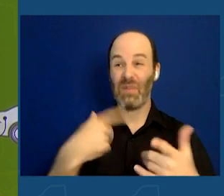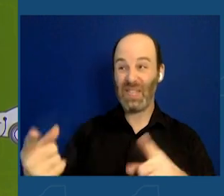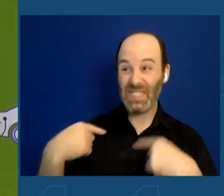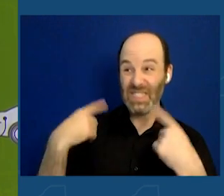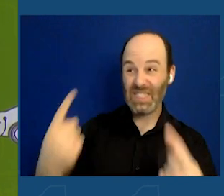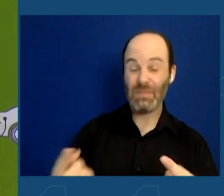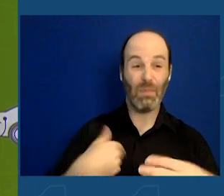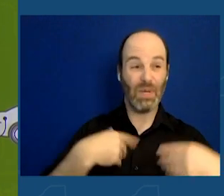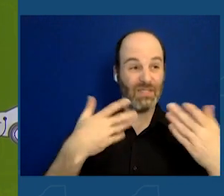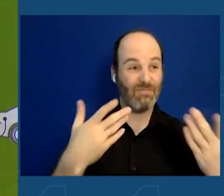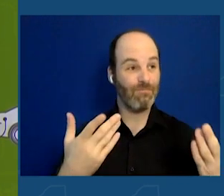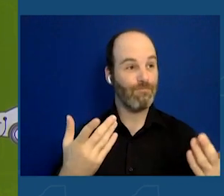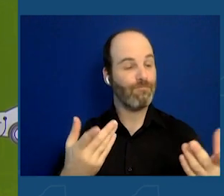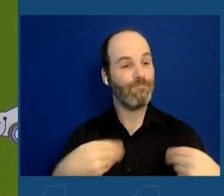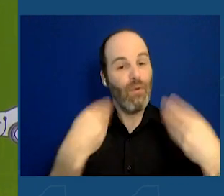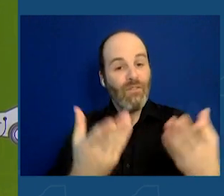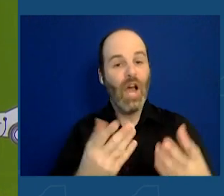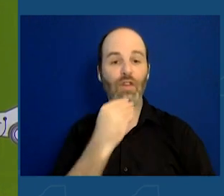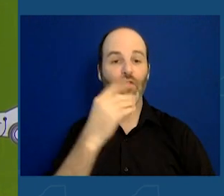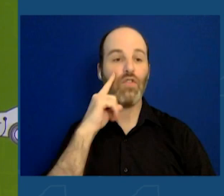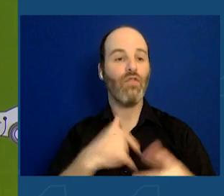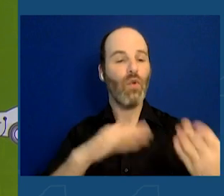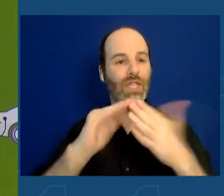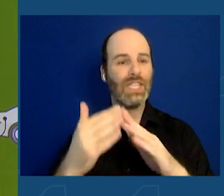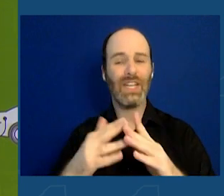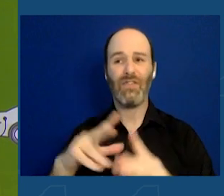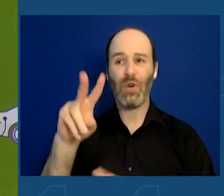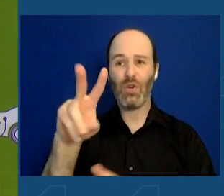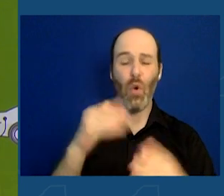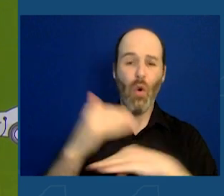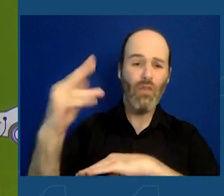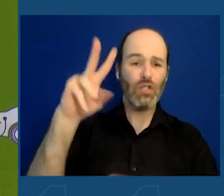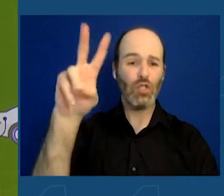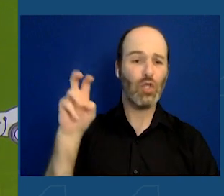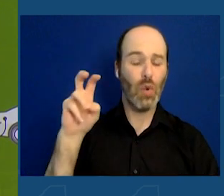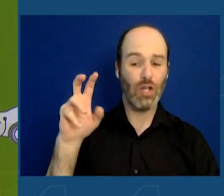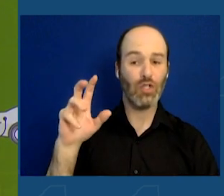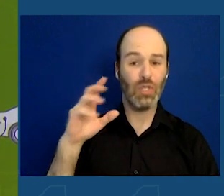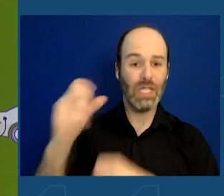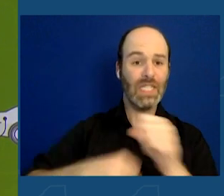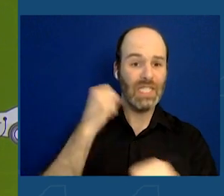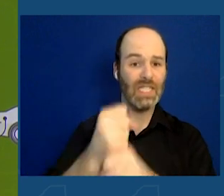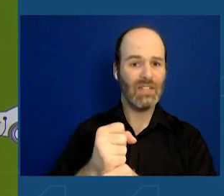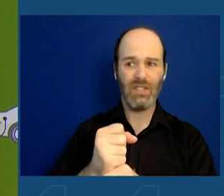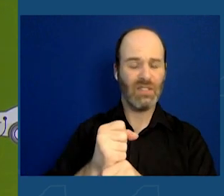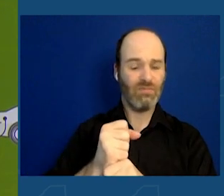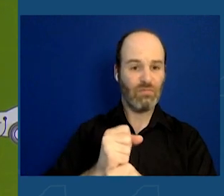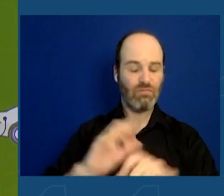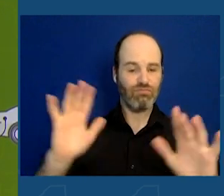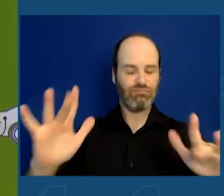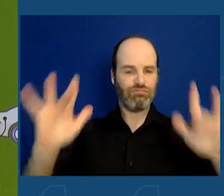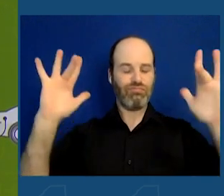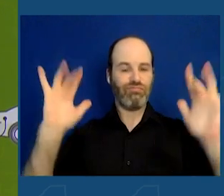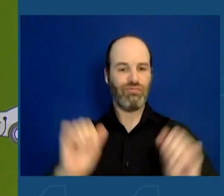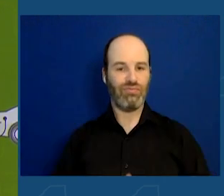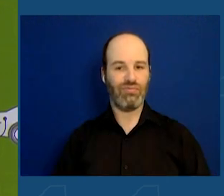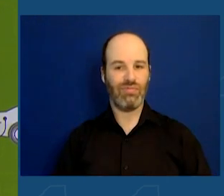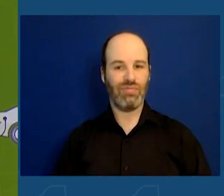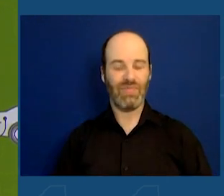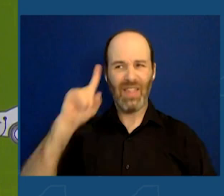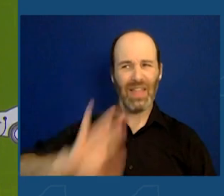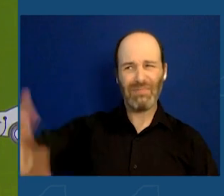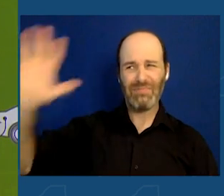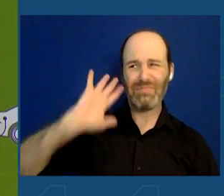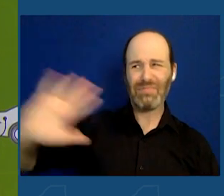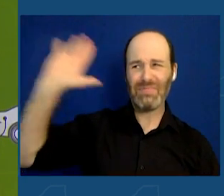233 years. That's extraordinary. And you think back to that time, you know, the cobblestones, the horses, and